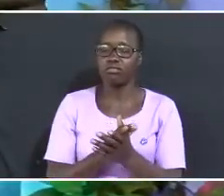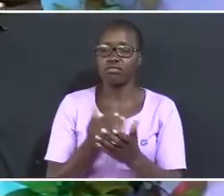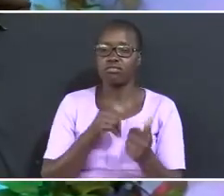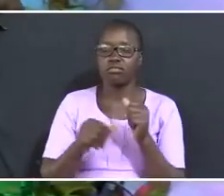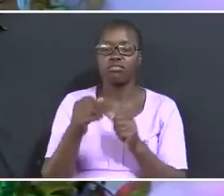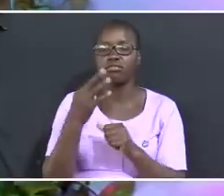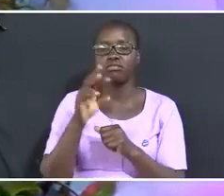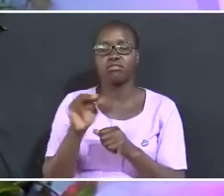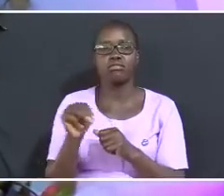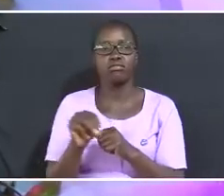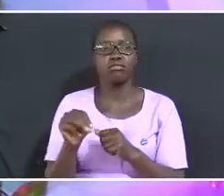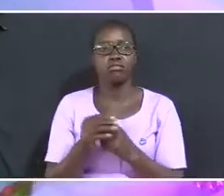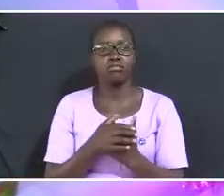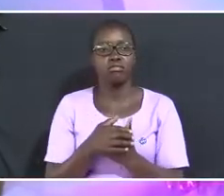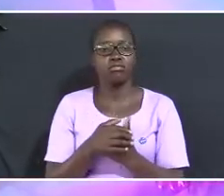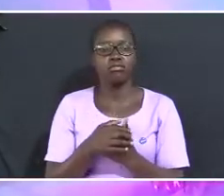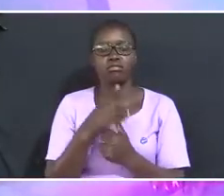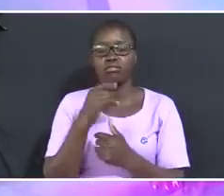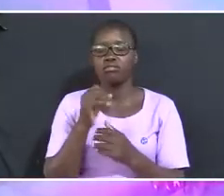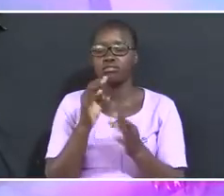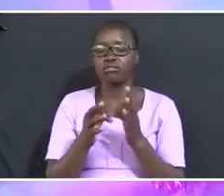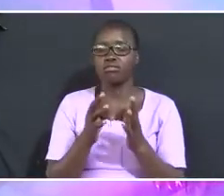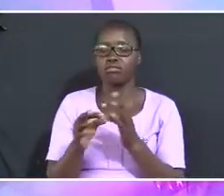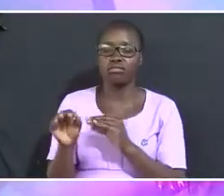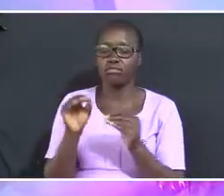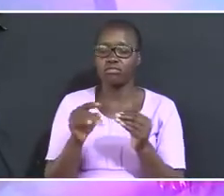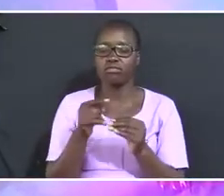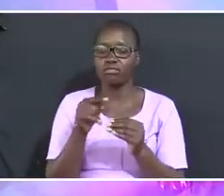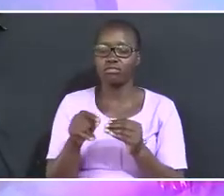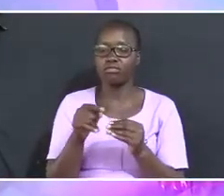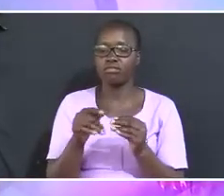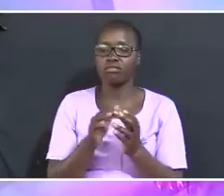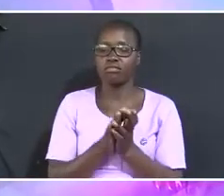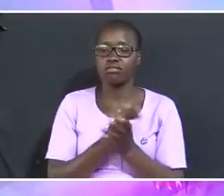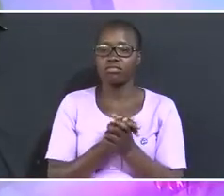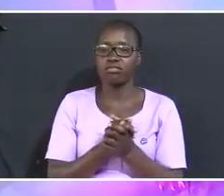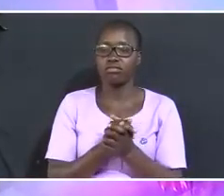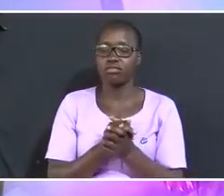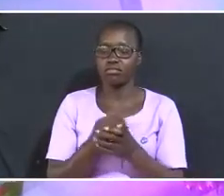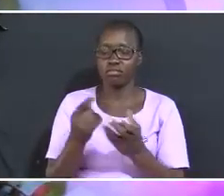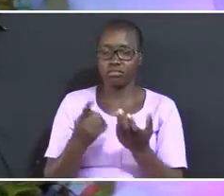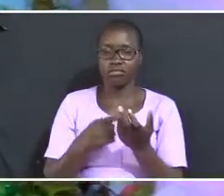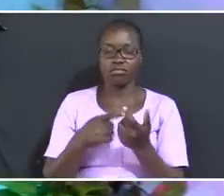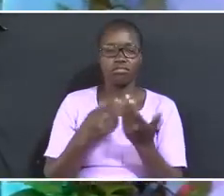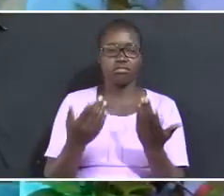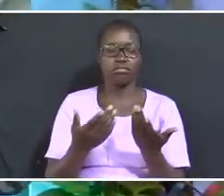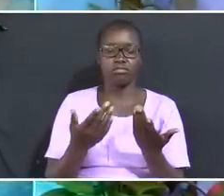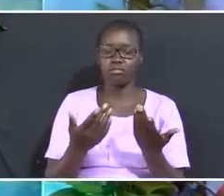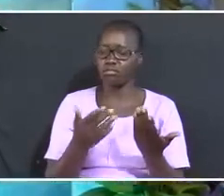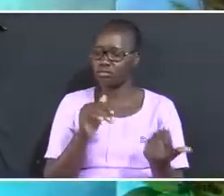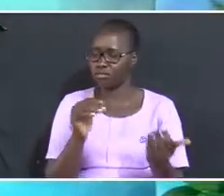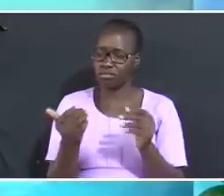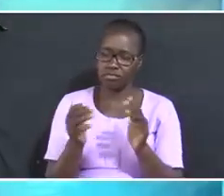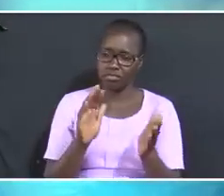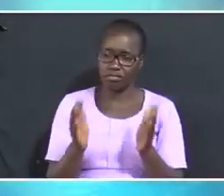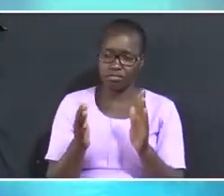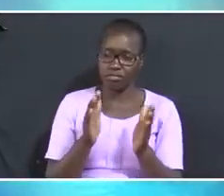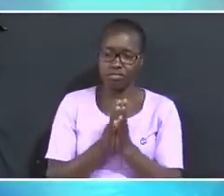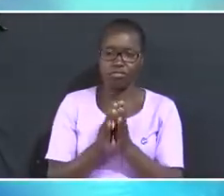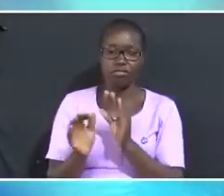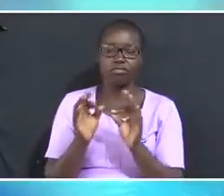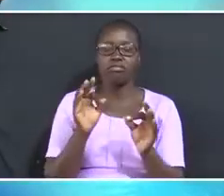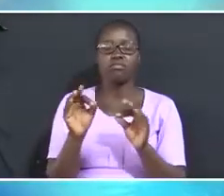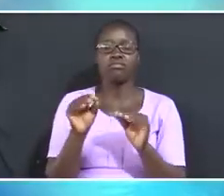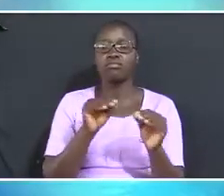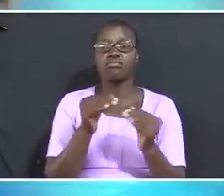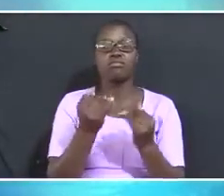3 million Adventists. So if you put that, and this number is eligible for voting. So if you put it on Saturday, what's